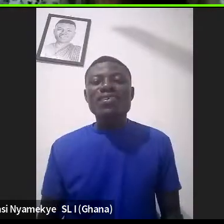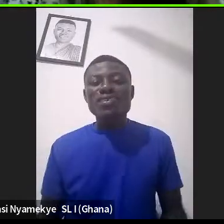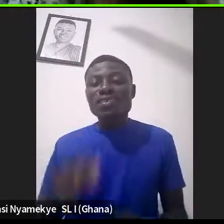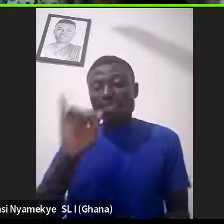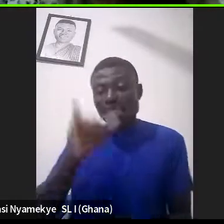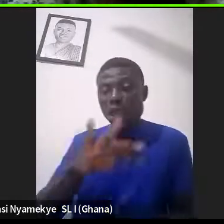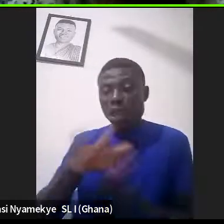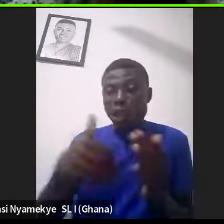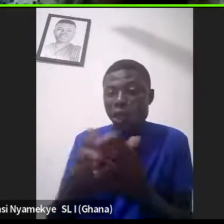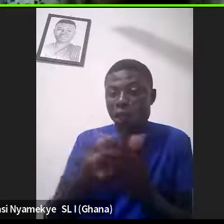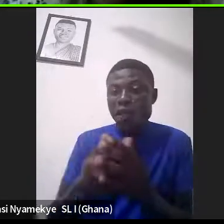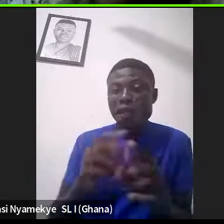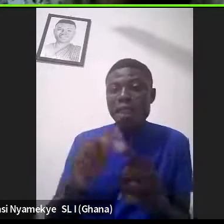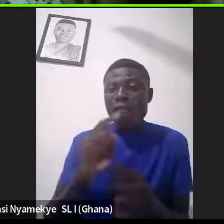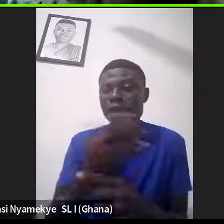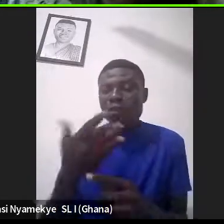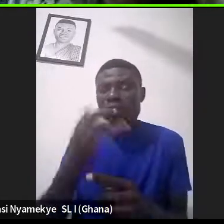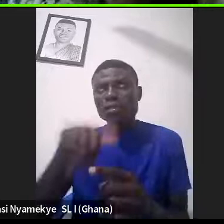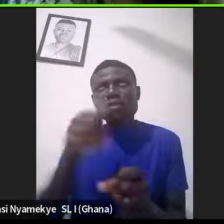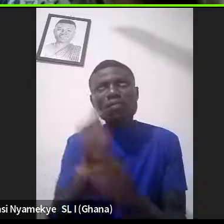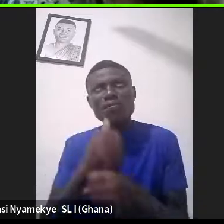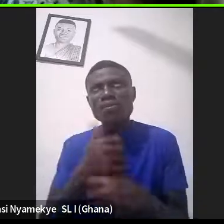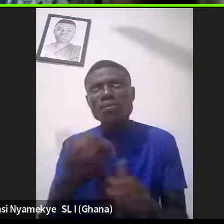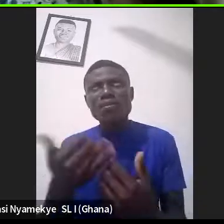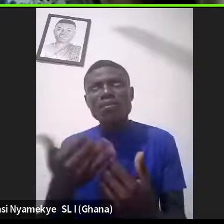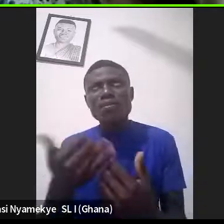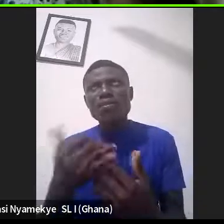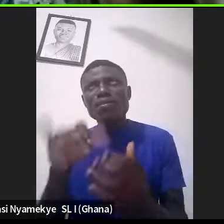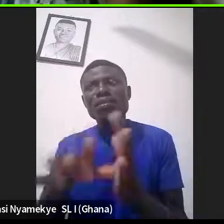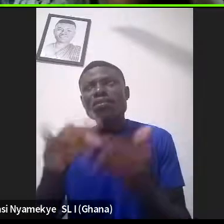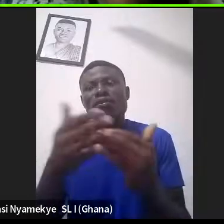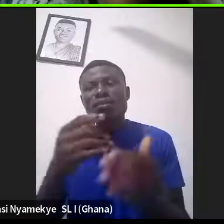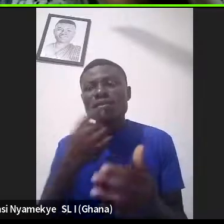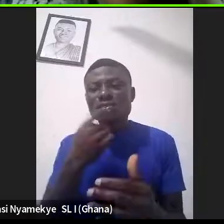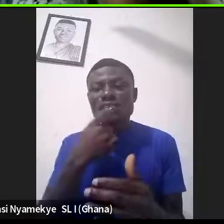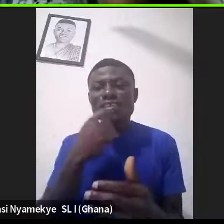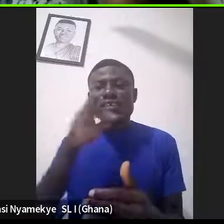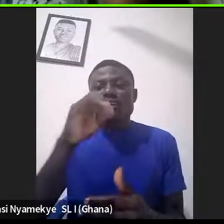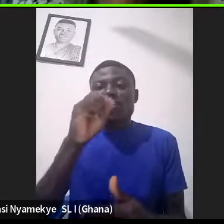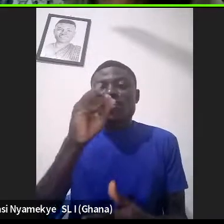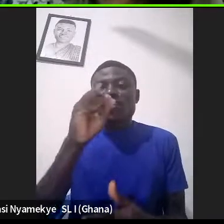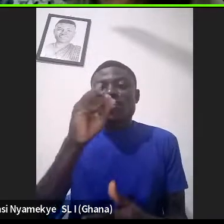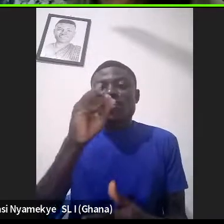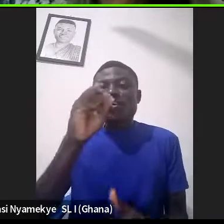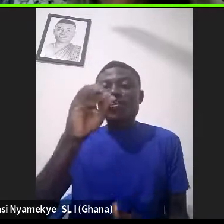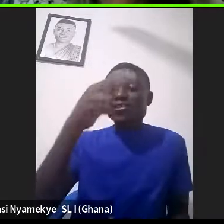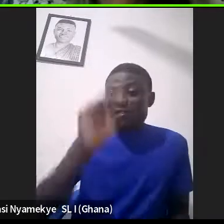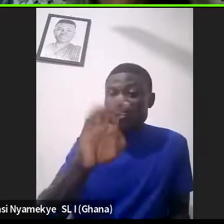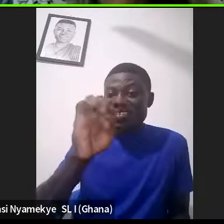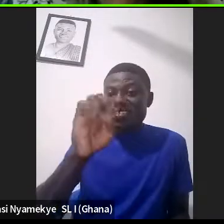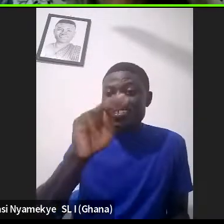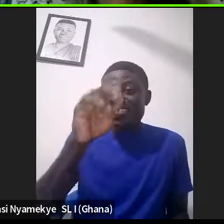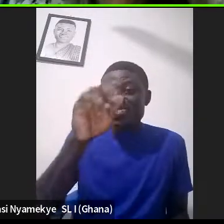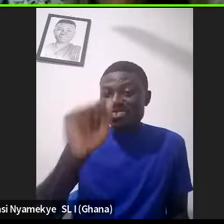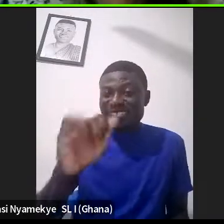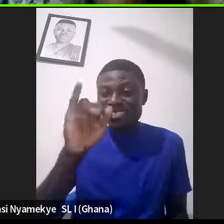then he made a mosaic out of John Cena, the wrestler, and that went